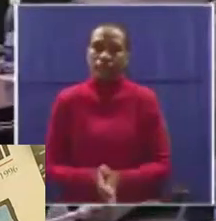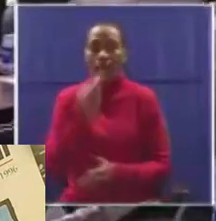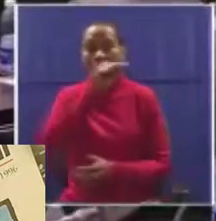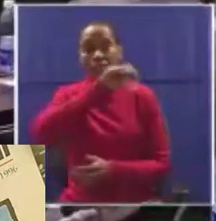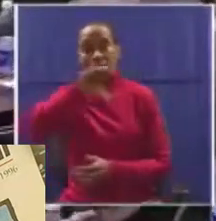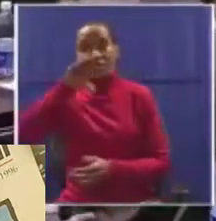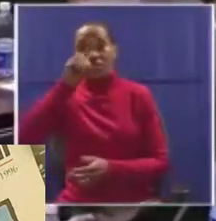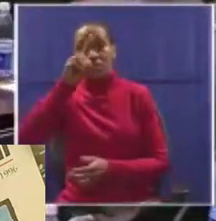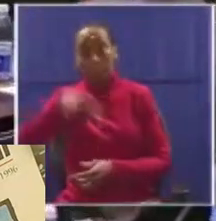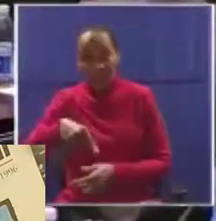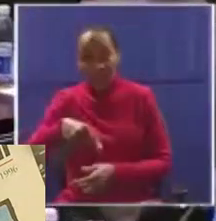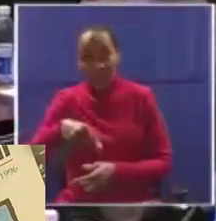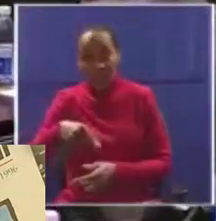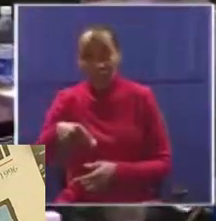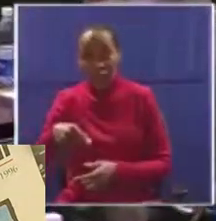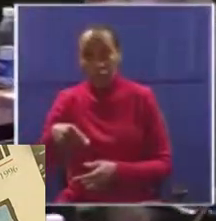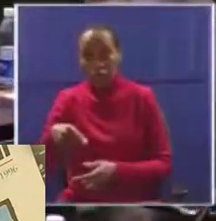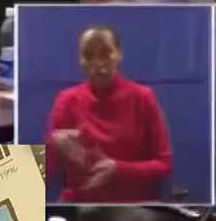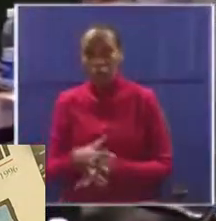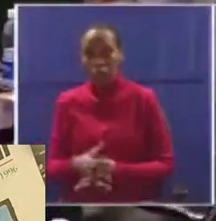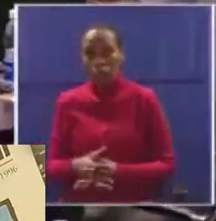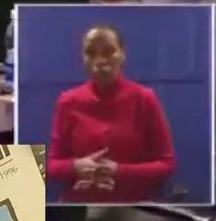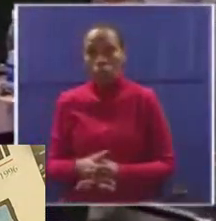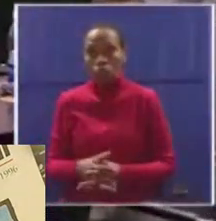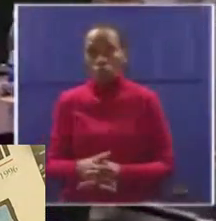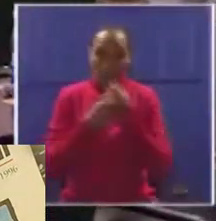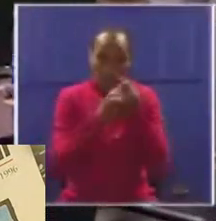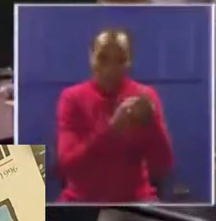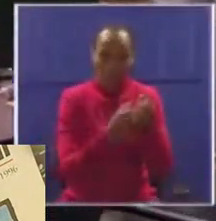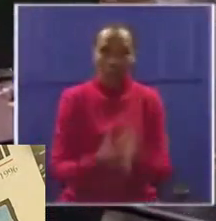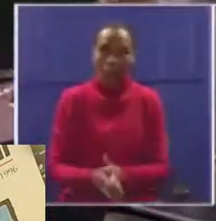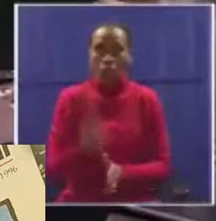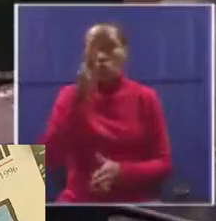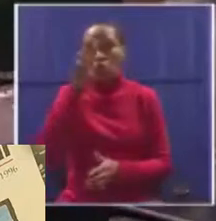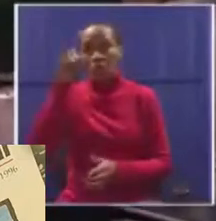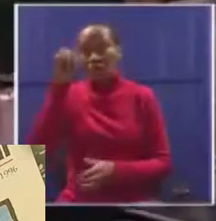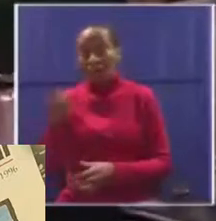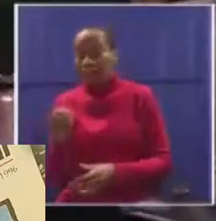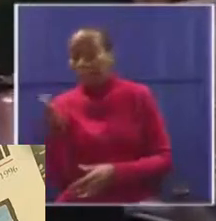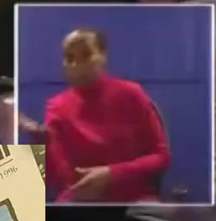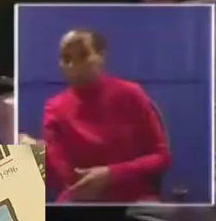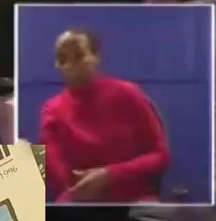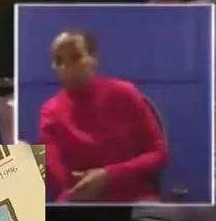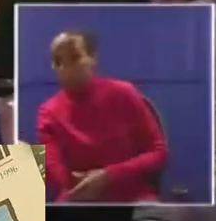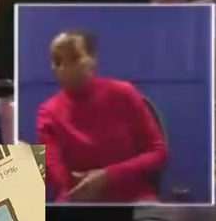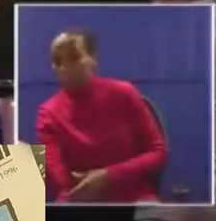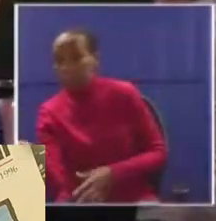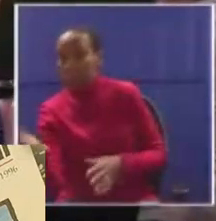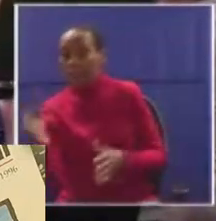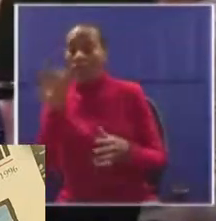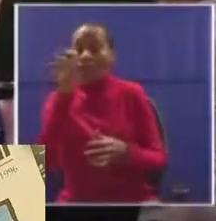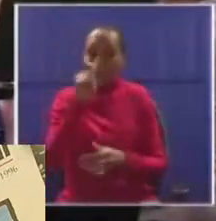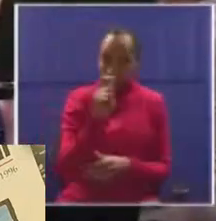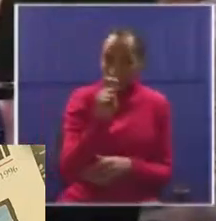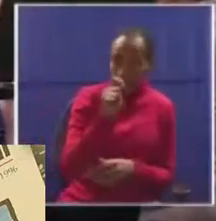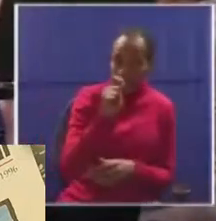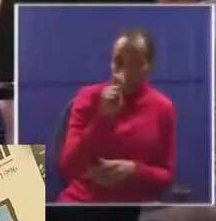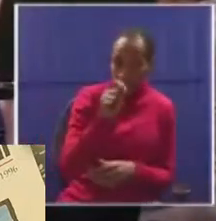acdb two in favor thank you the udm ATM